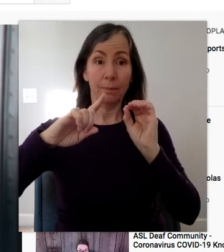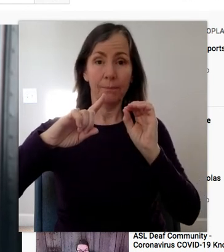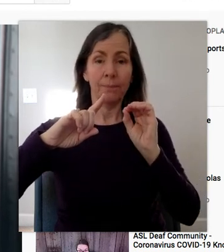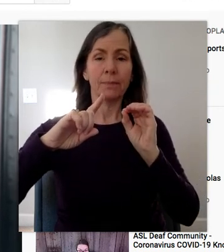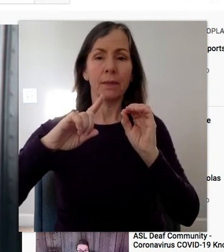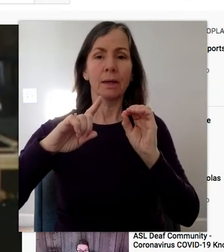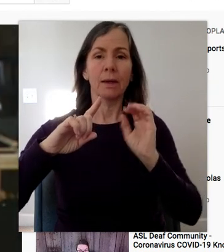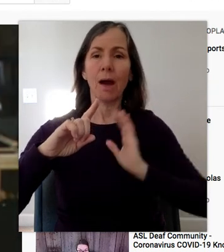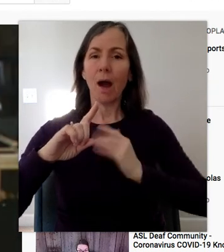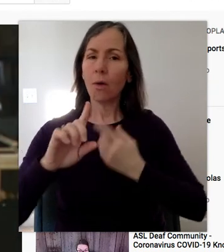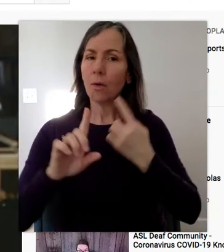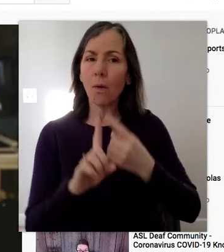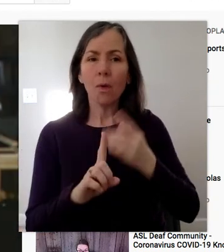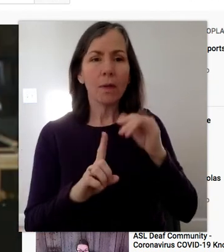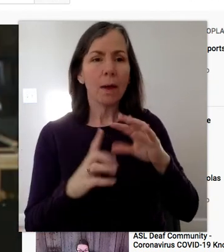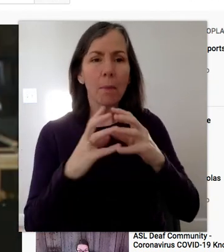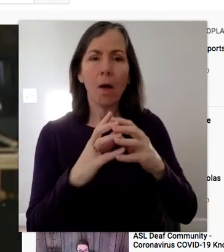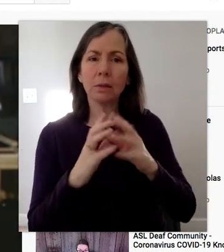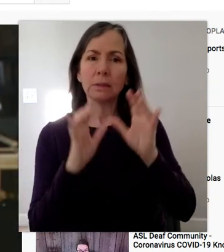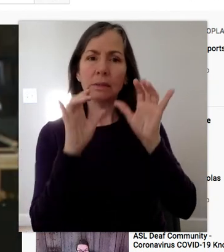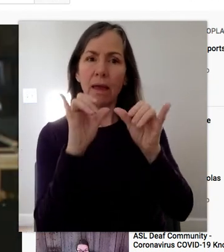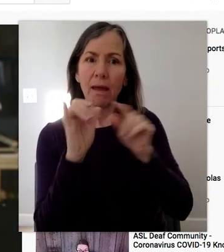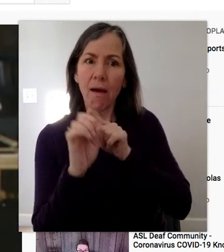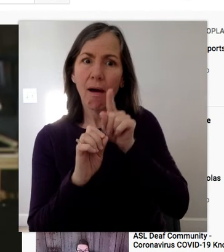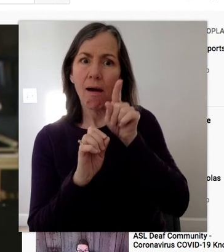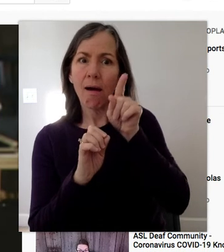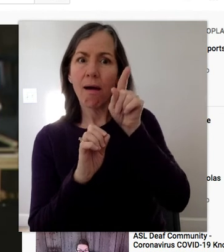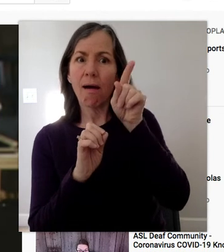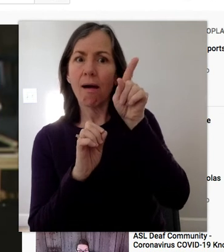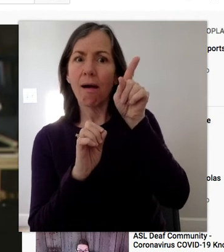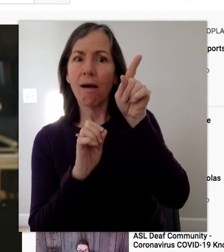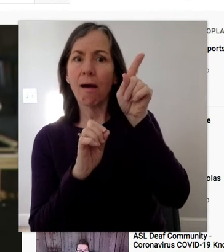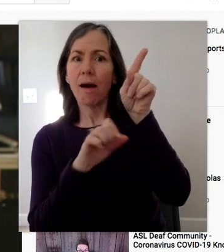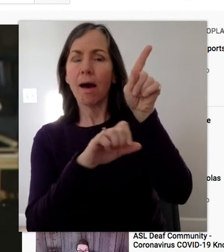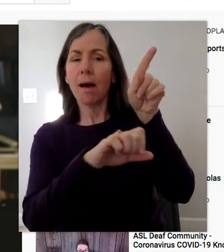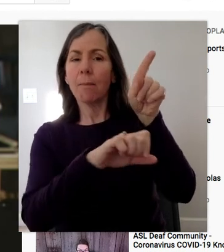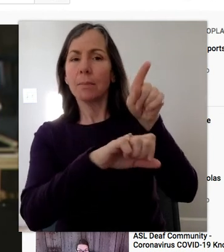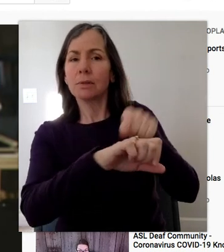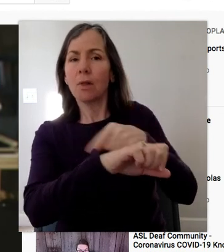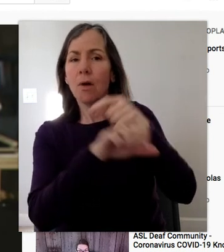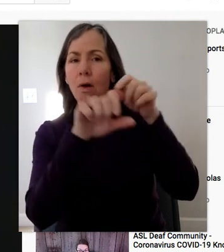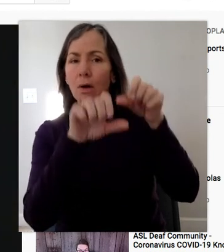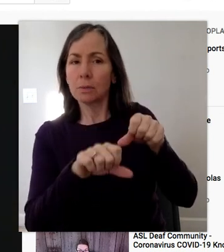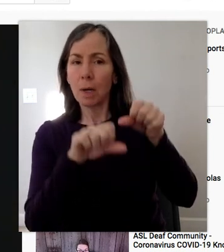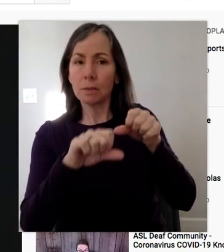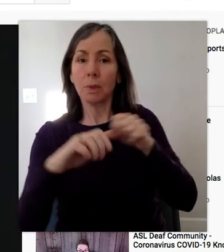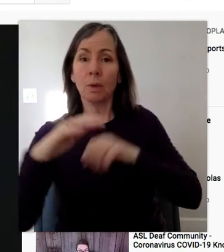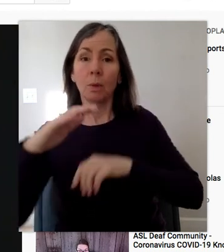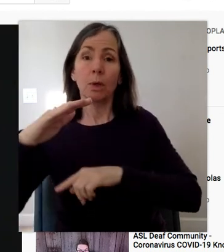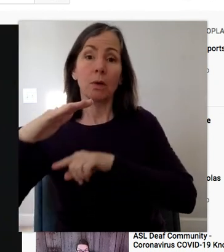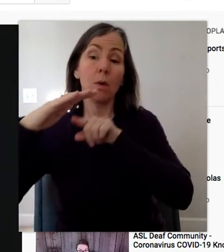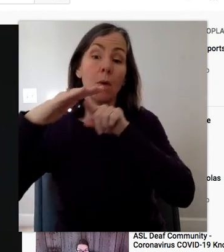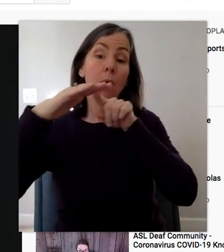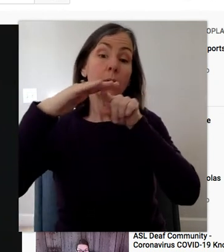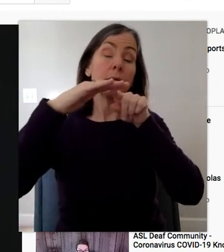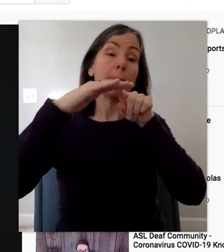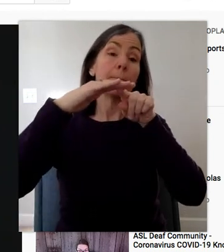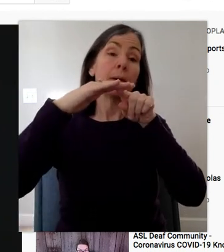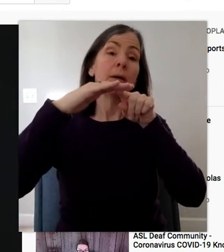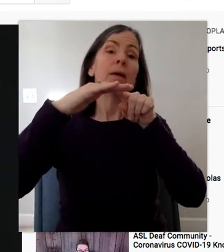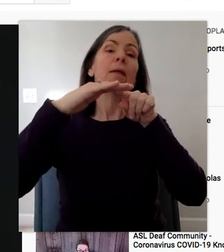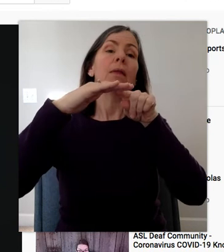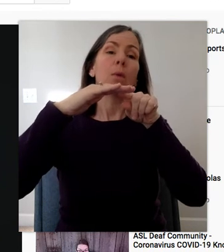long as possible. And then it begins to come down, and the speed goes from 0, and then it comes back down really fast. Gravity pulls the ball back down